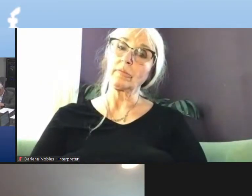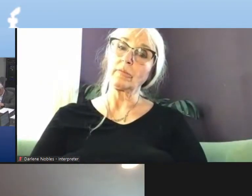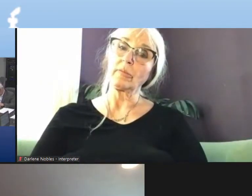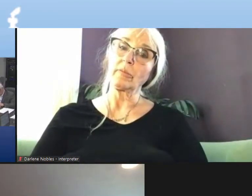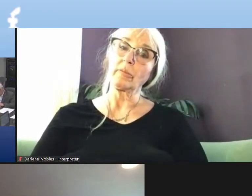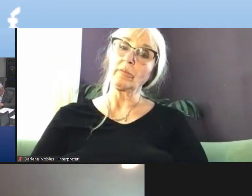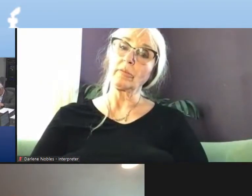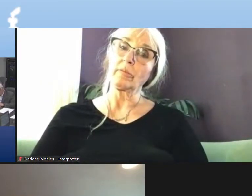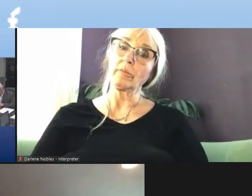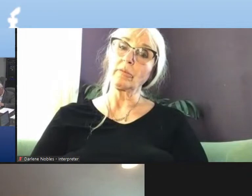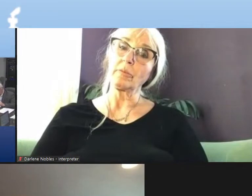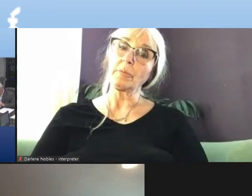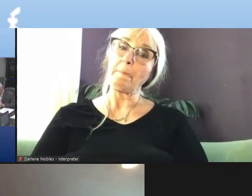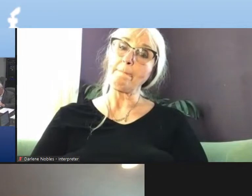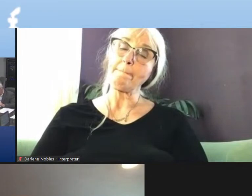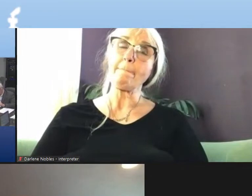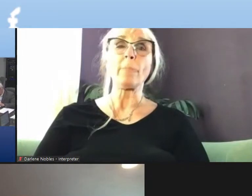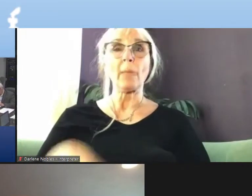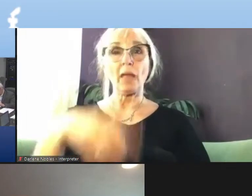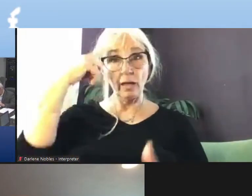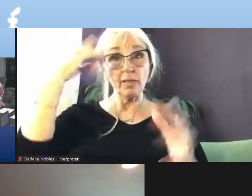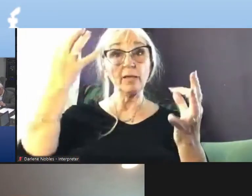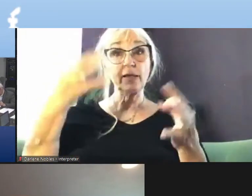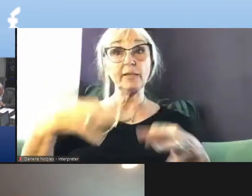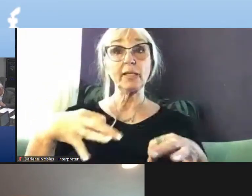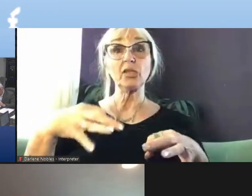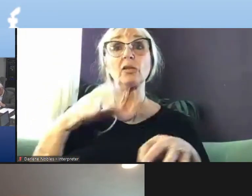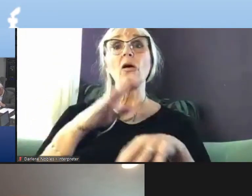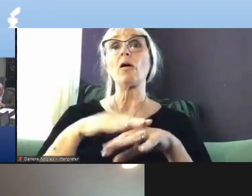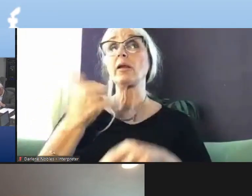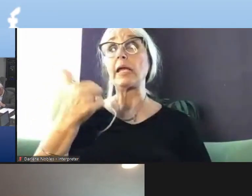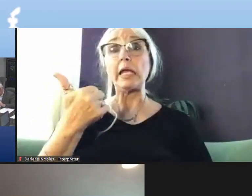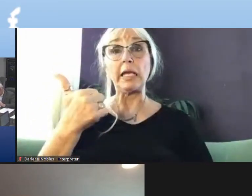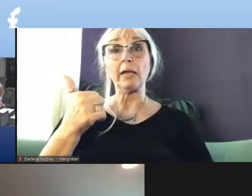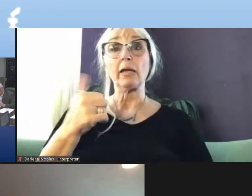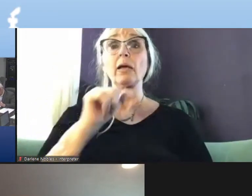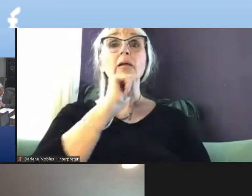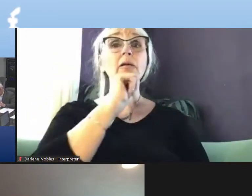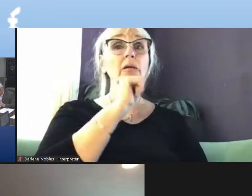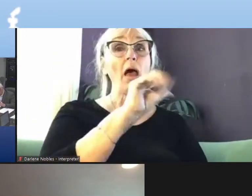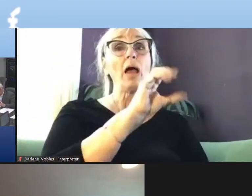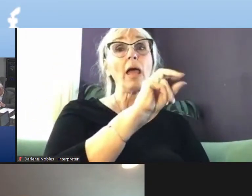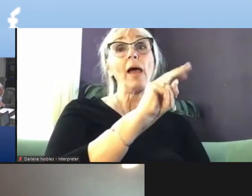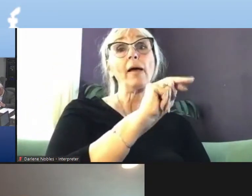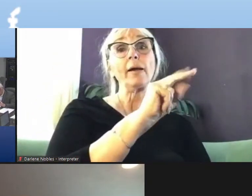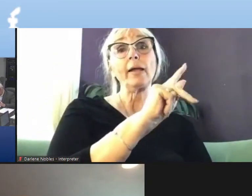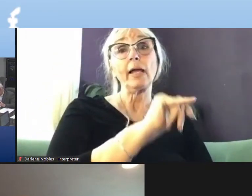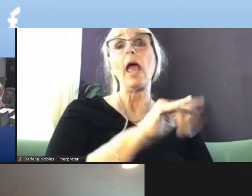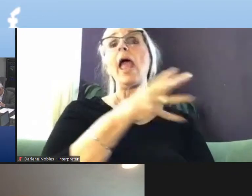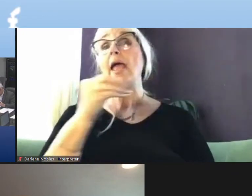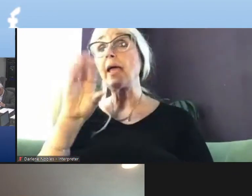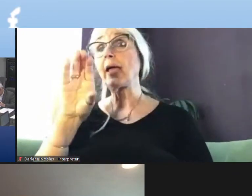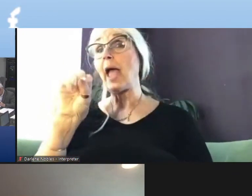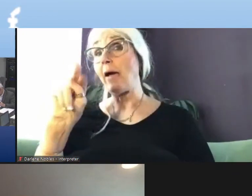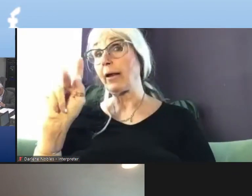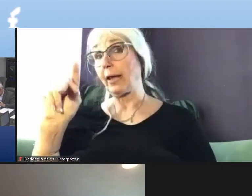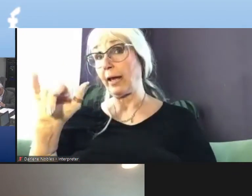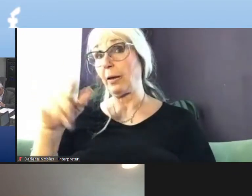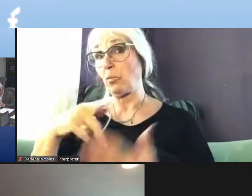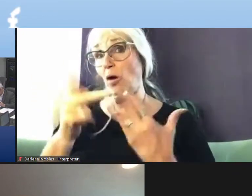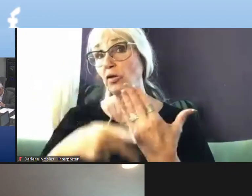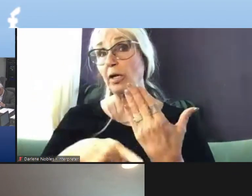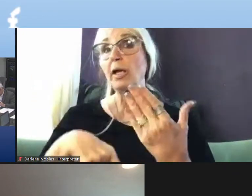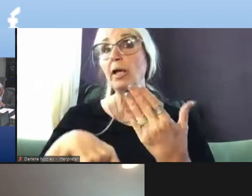decision on any non-county project, well, on county projects too, but is made by the